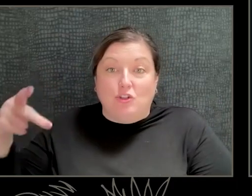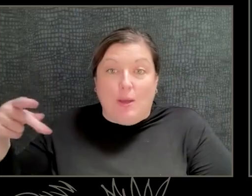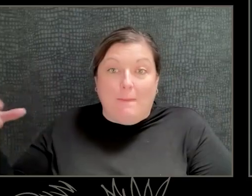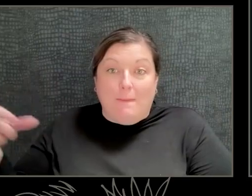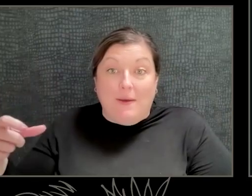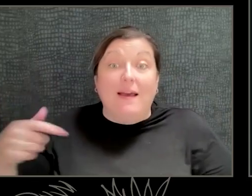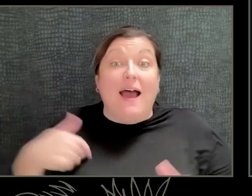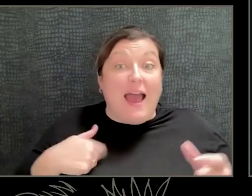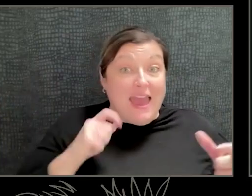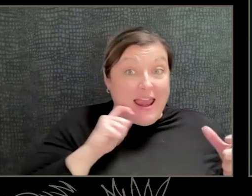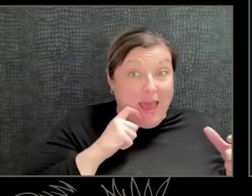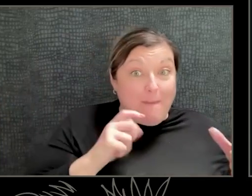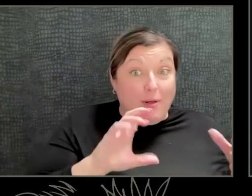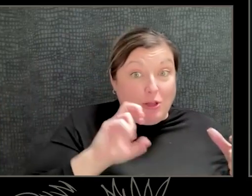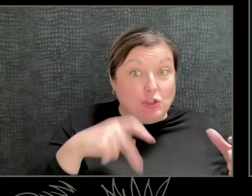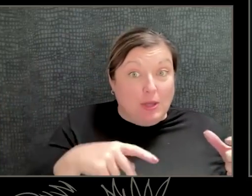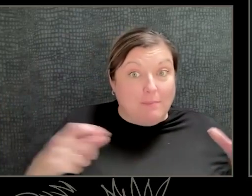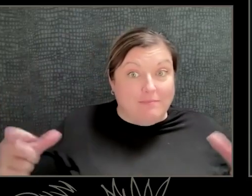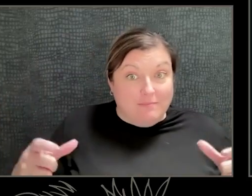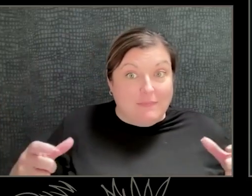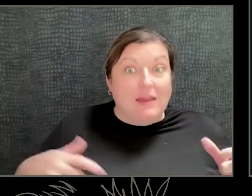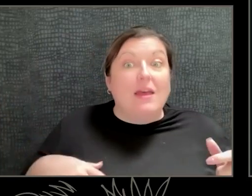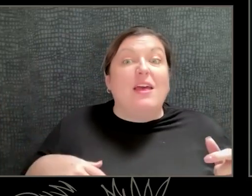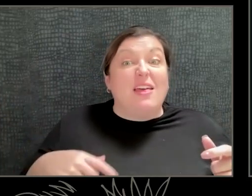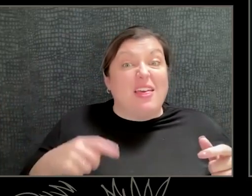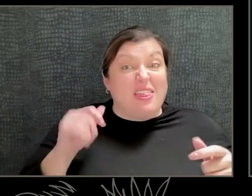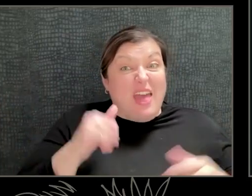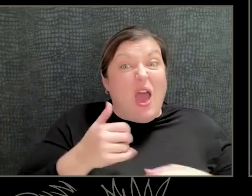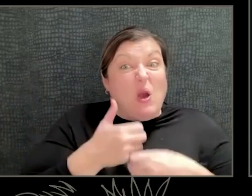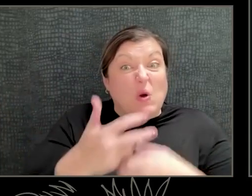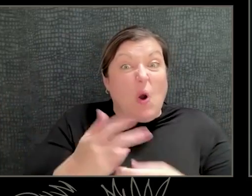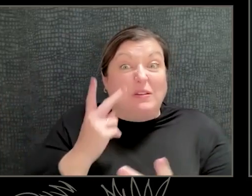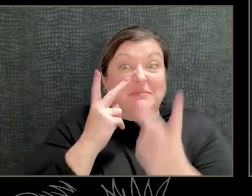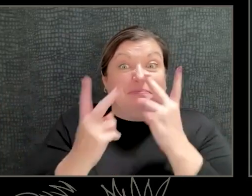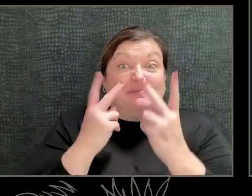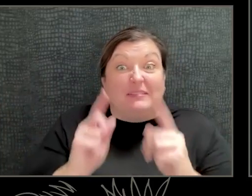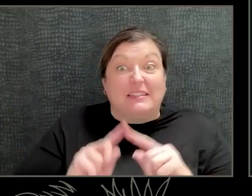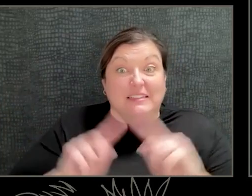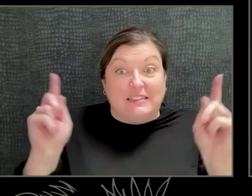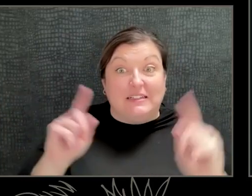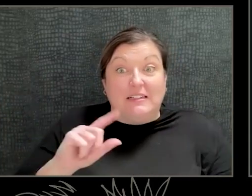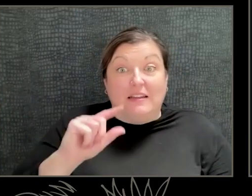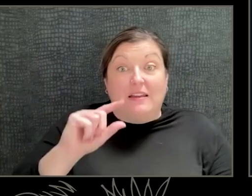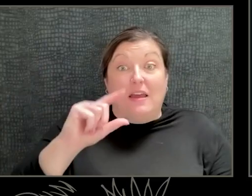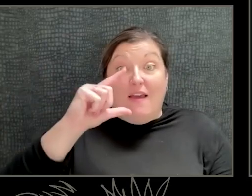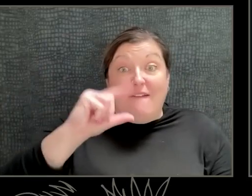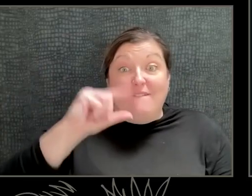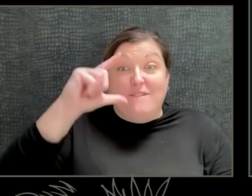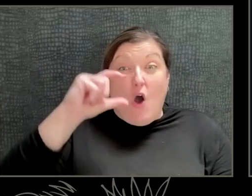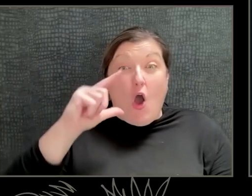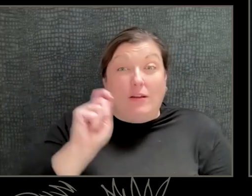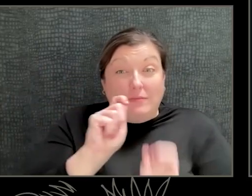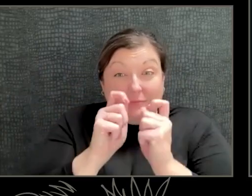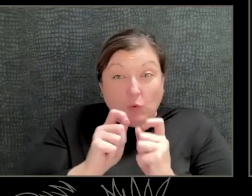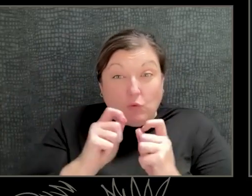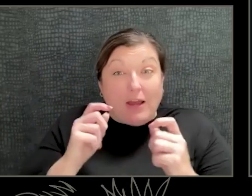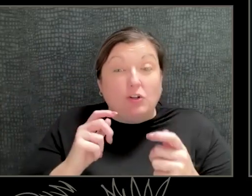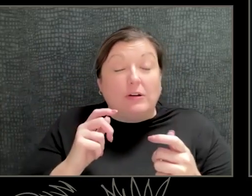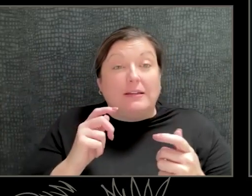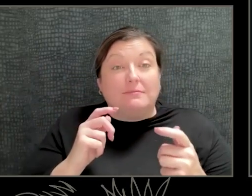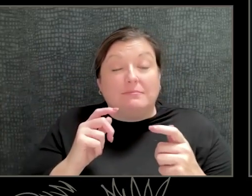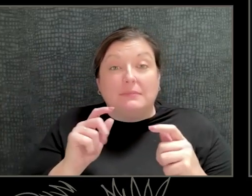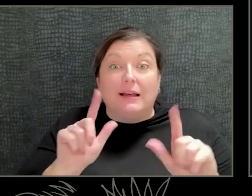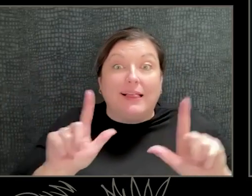differences. And usually this manifests as like font rendering, font aliasing, maybe some slight layout